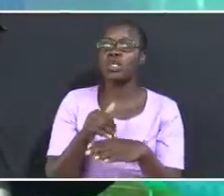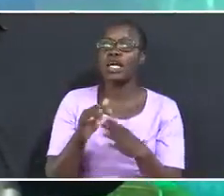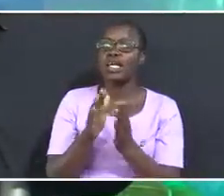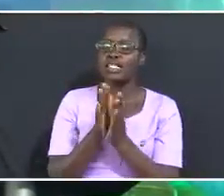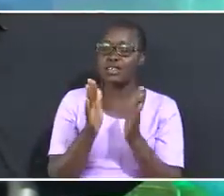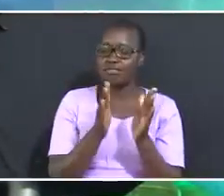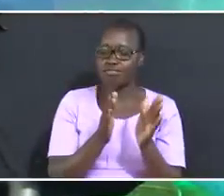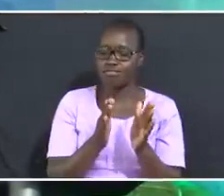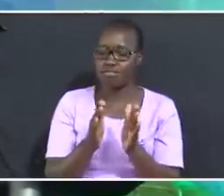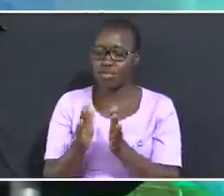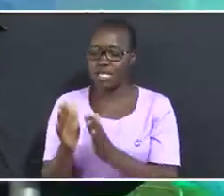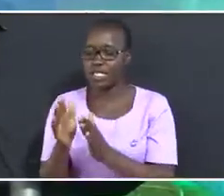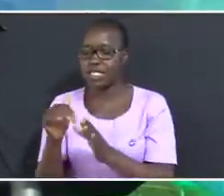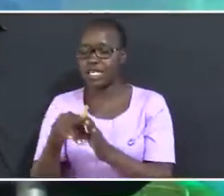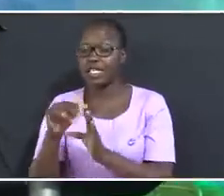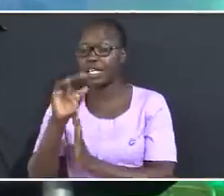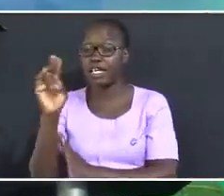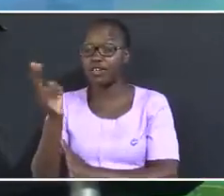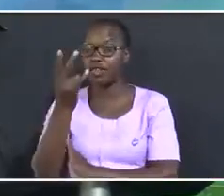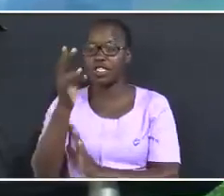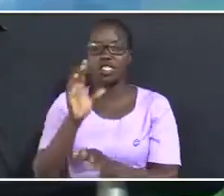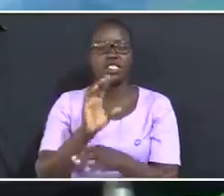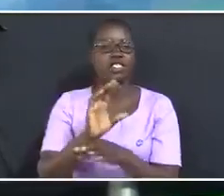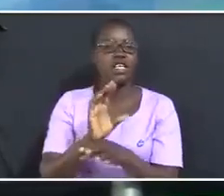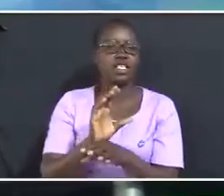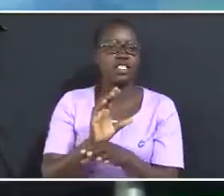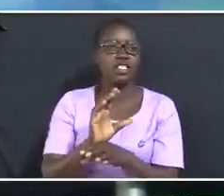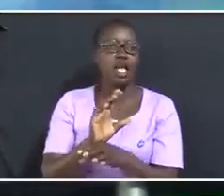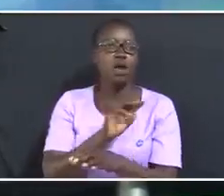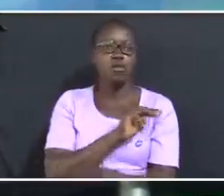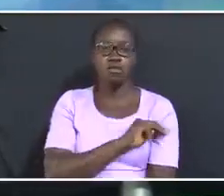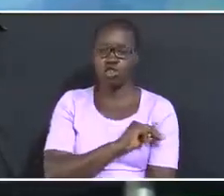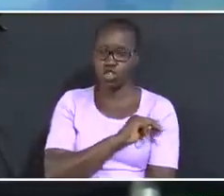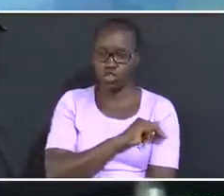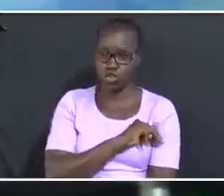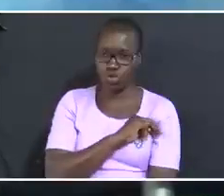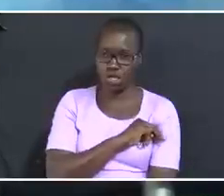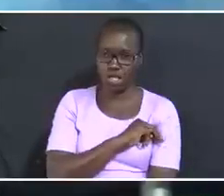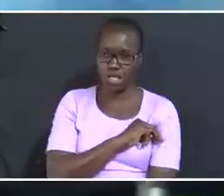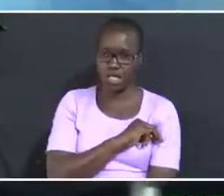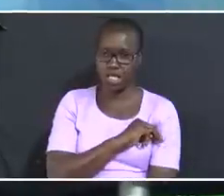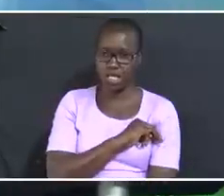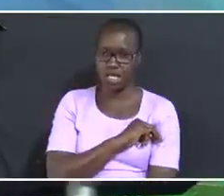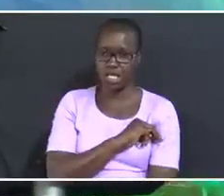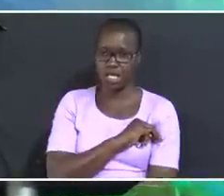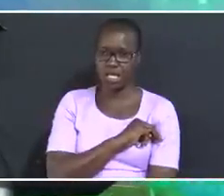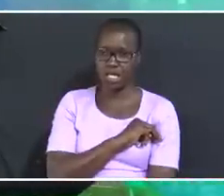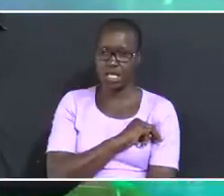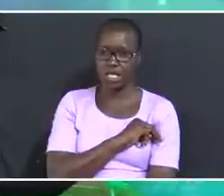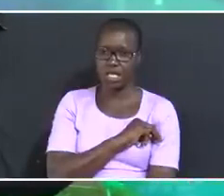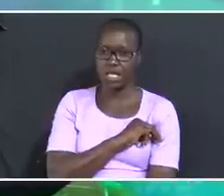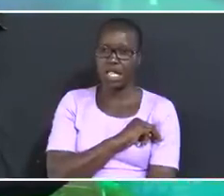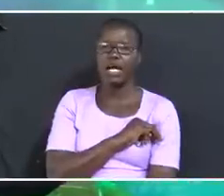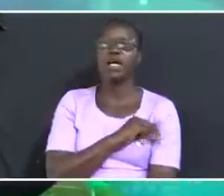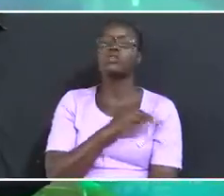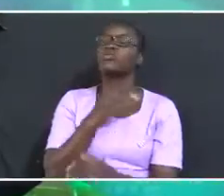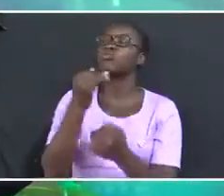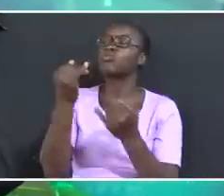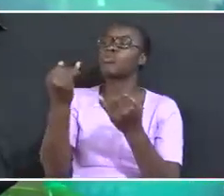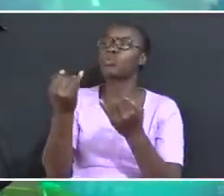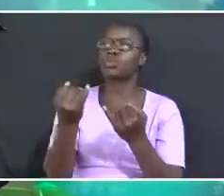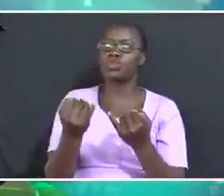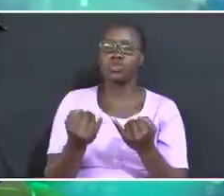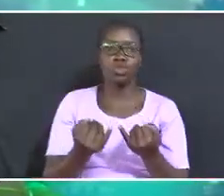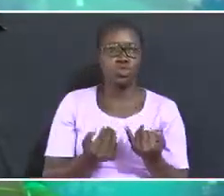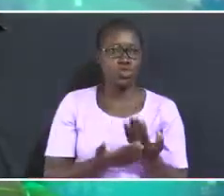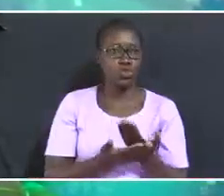strategy in the Seventh-day Adventist Church, a mission, and we want to introduce it whenever we